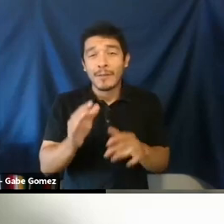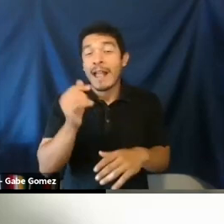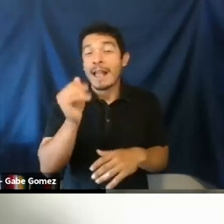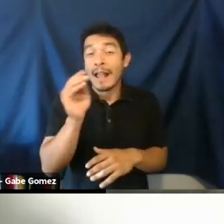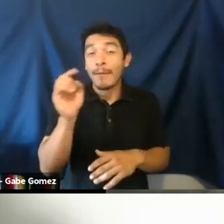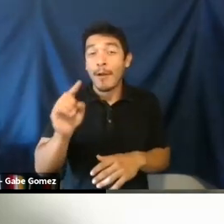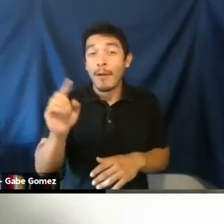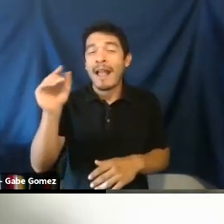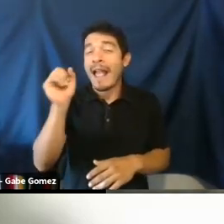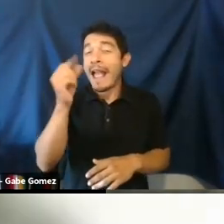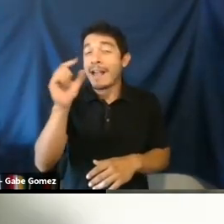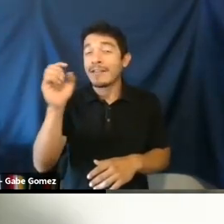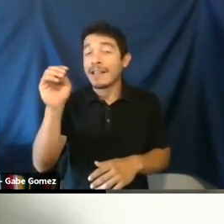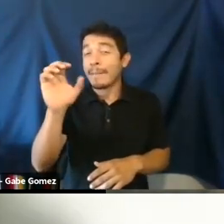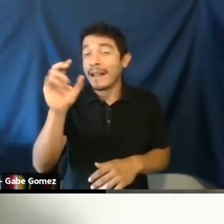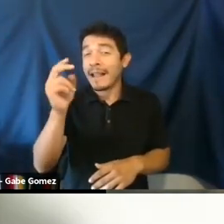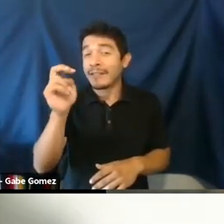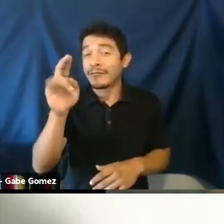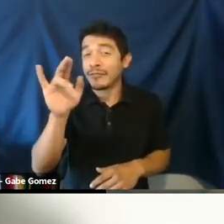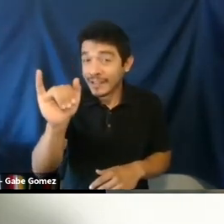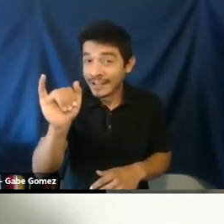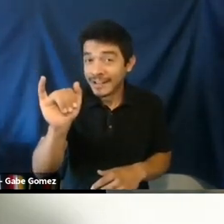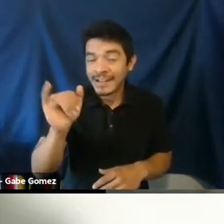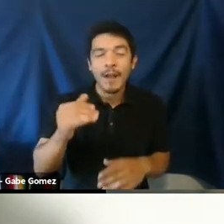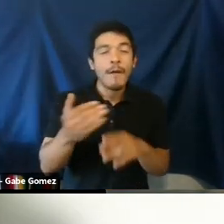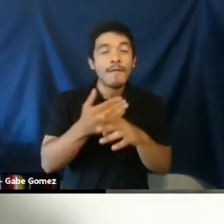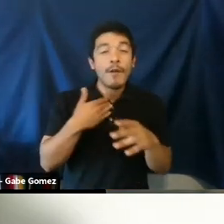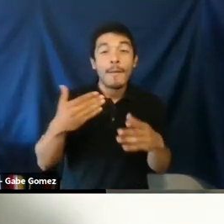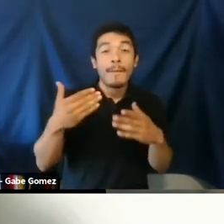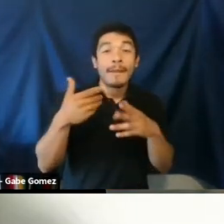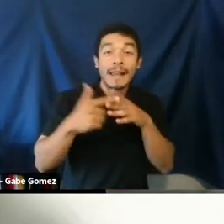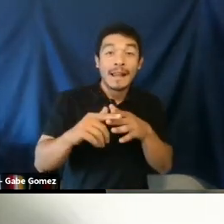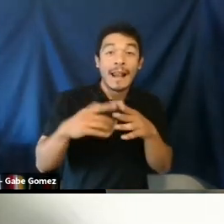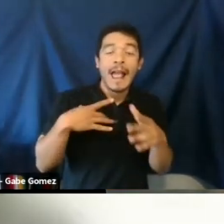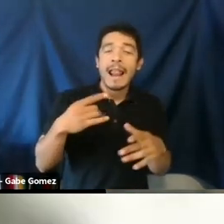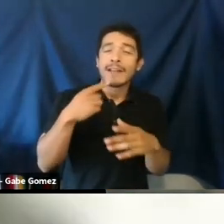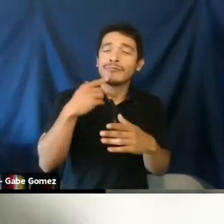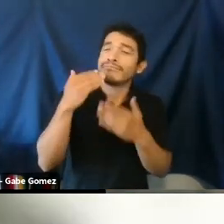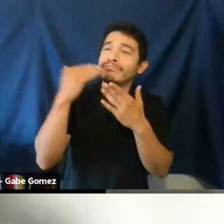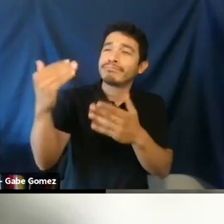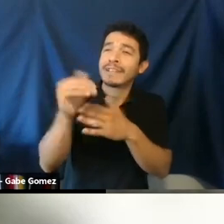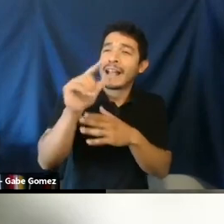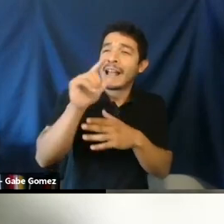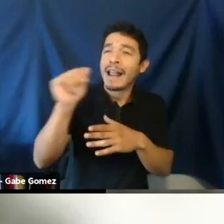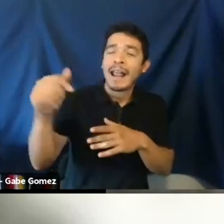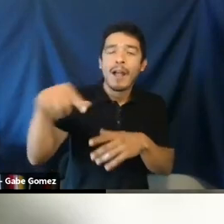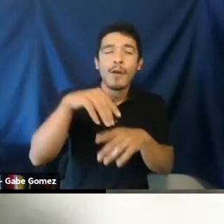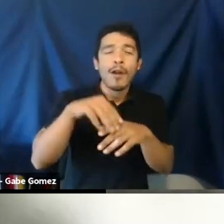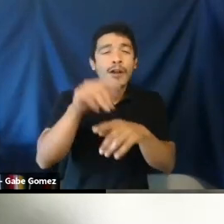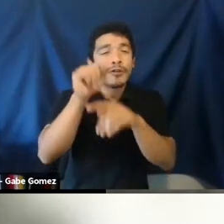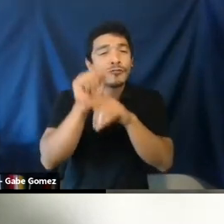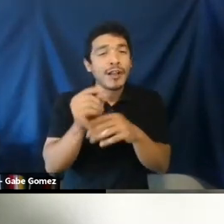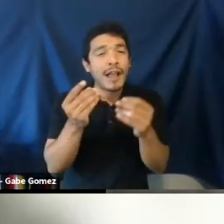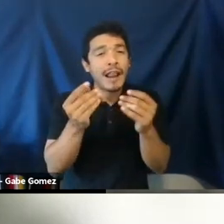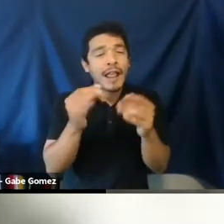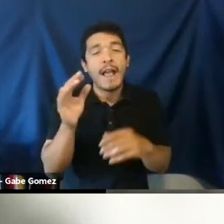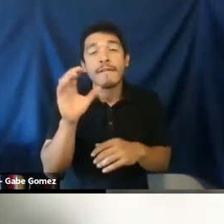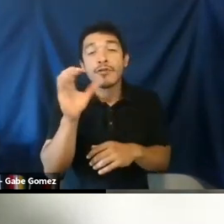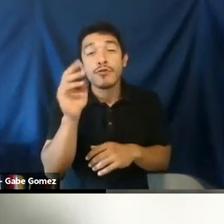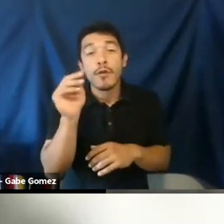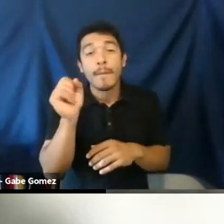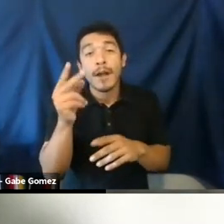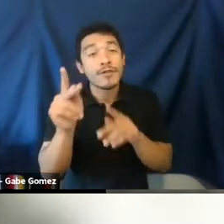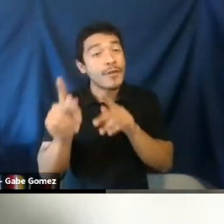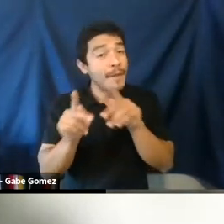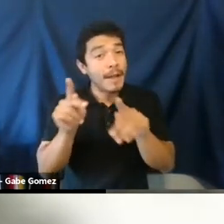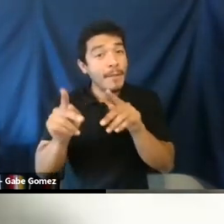esteemed ASL interpreters, Ashley McHenry and Gabe Gomez. Before we begin, I would like to acknowledge that in Los Angeles,